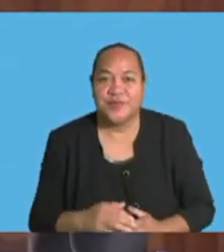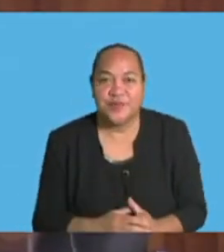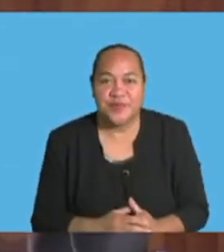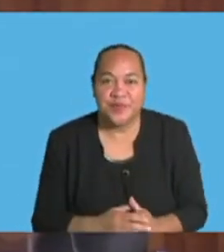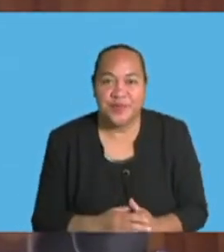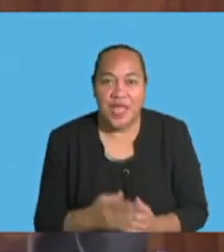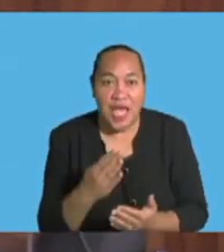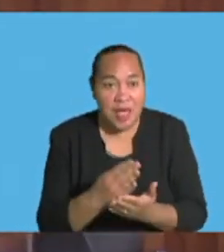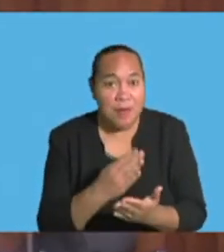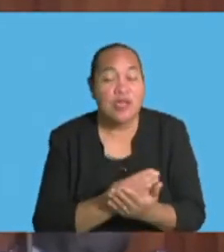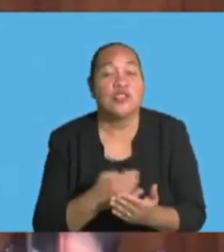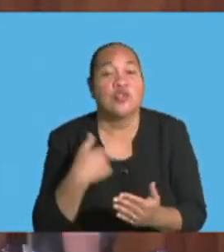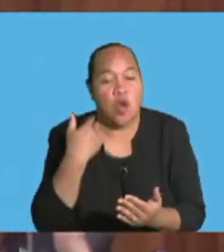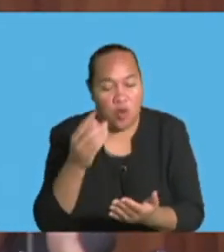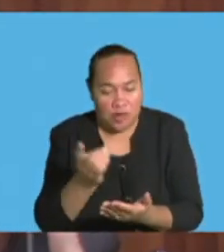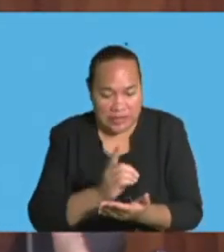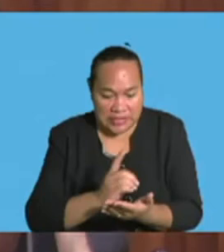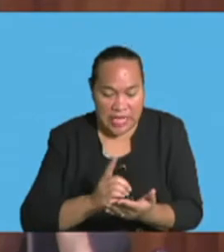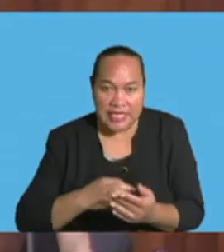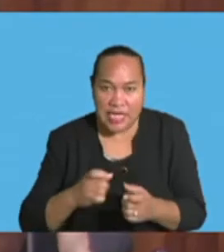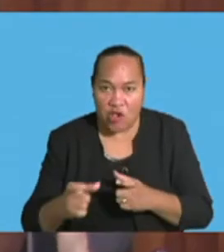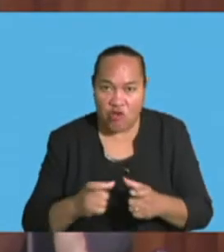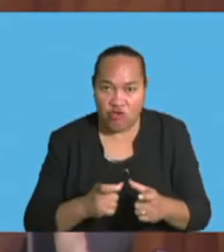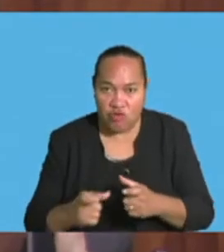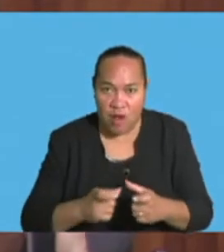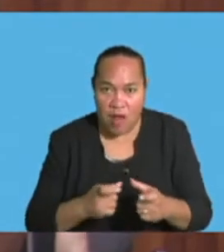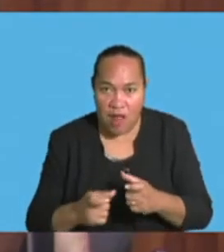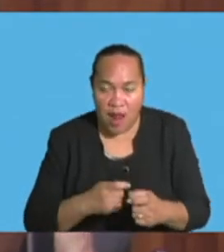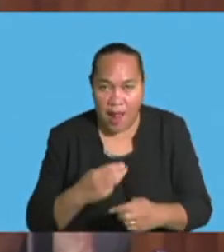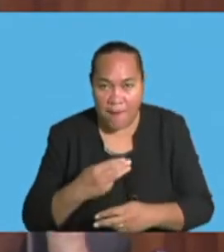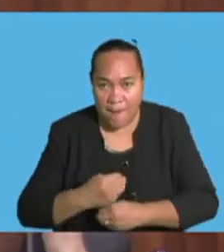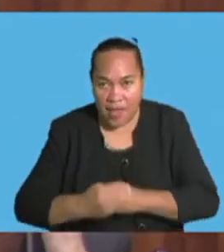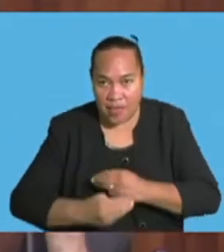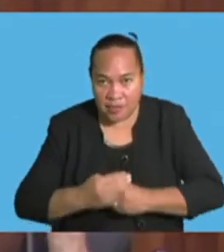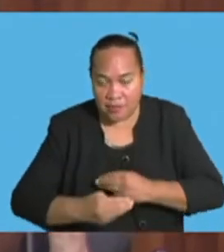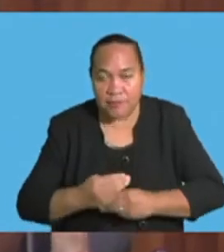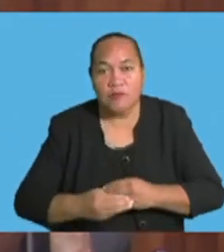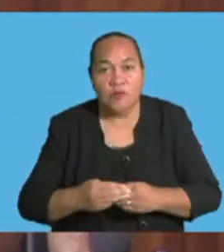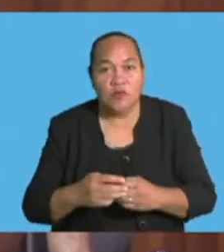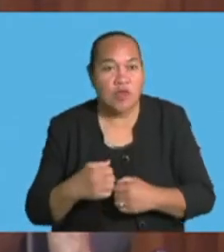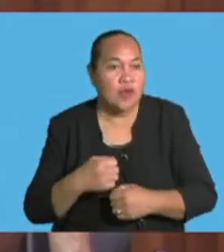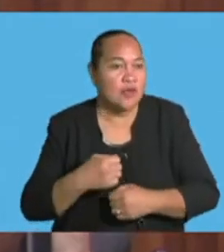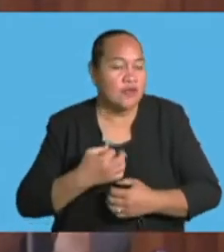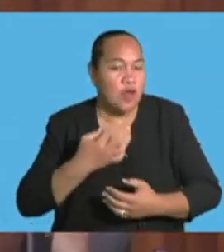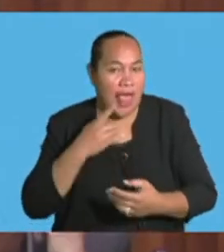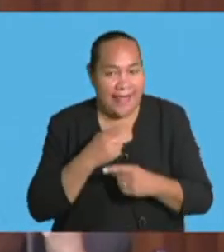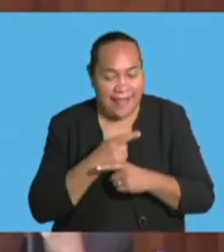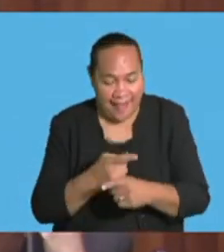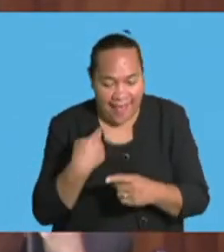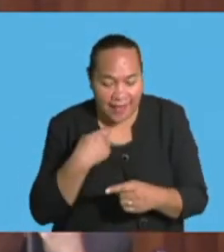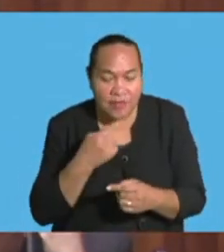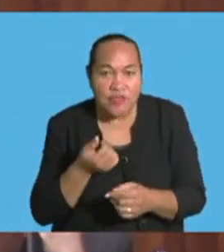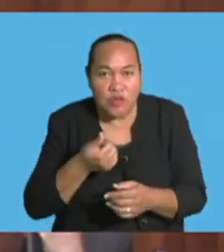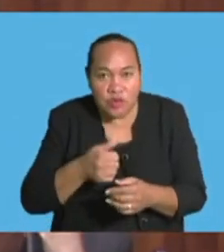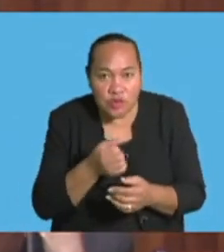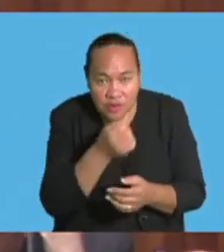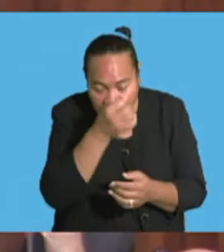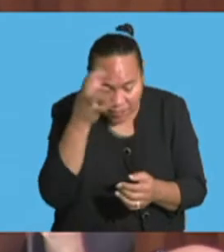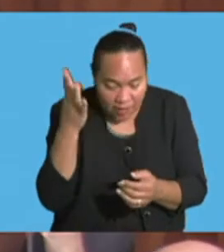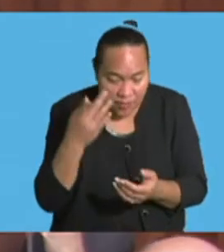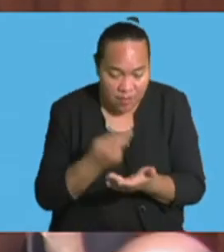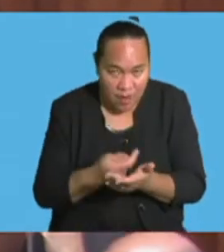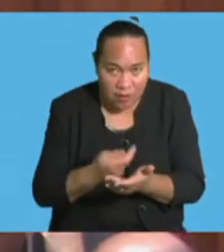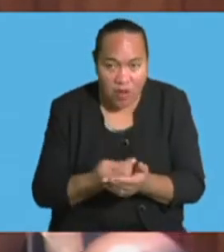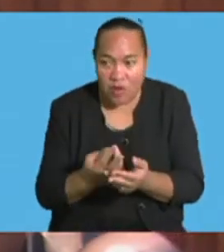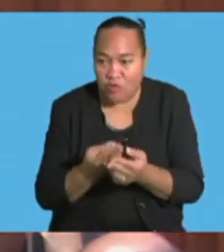Budget is always designed as a control mechanism guiding us to smarter use of our finances and resources at our